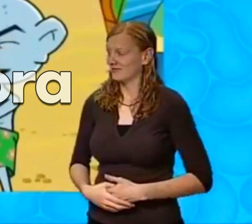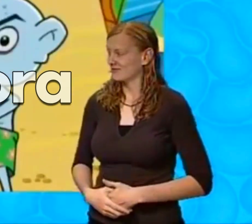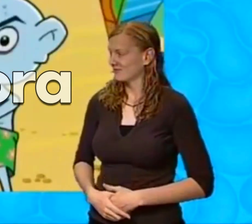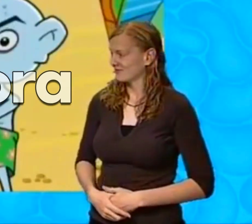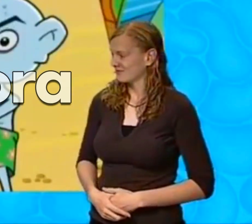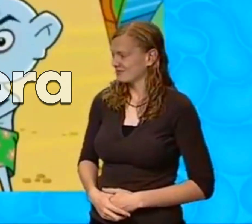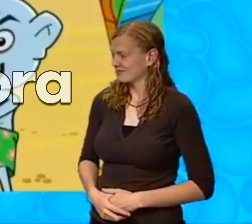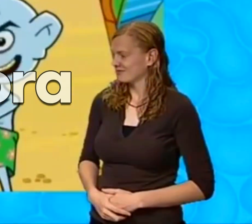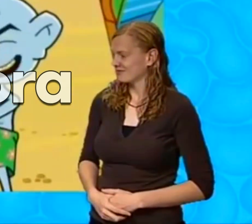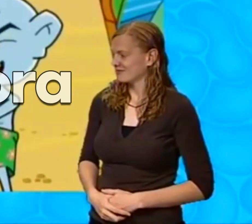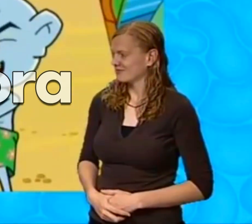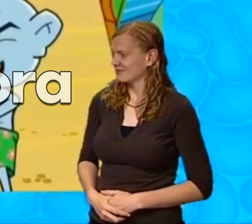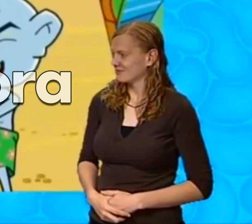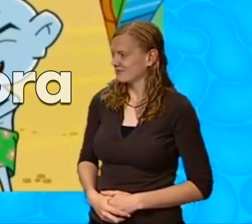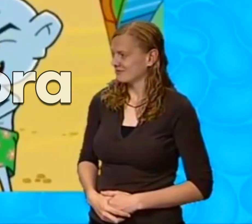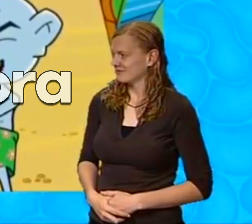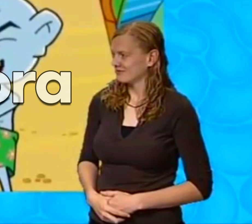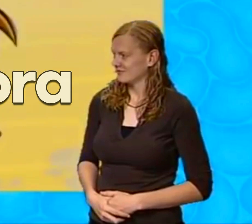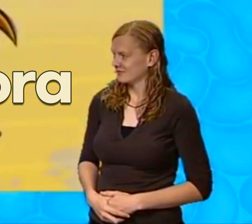Cool it, Zoom.